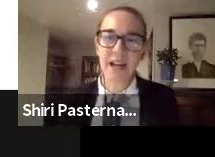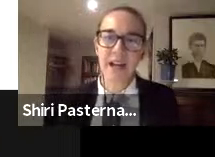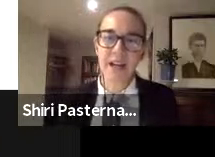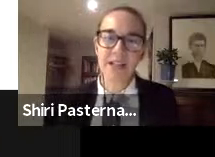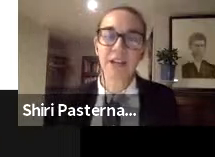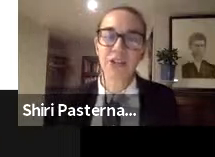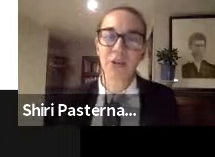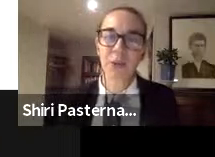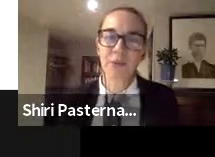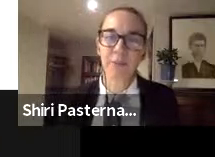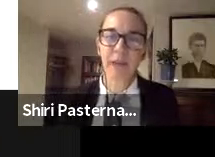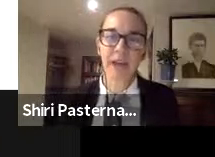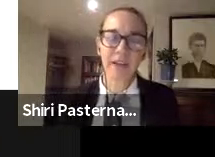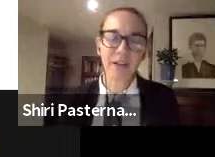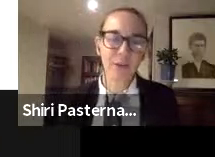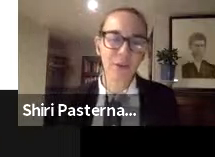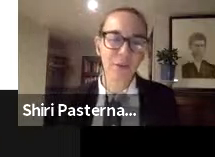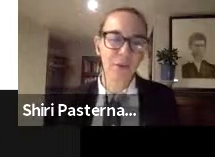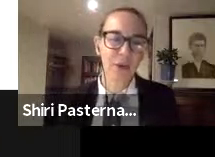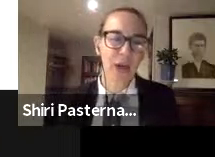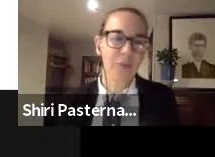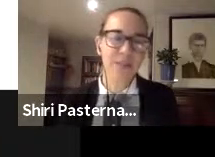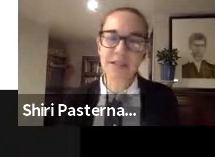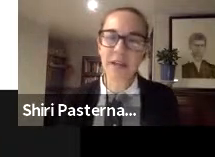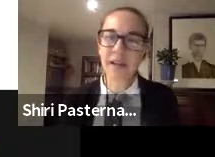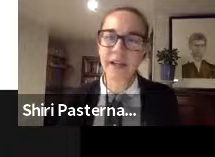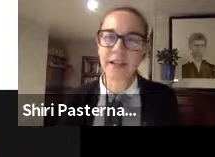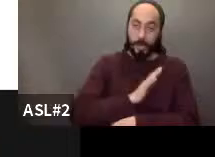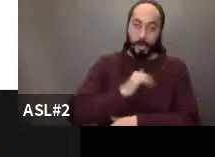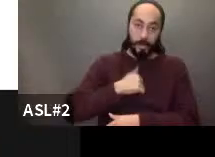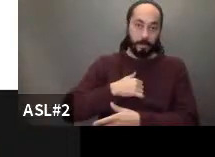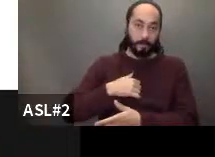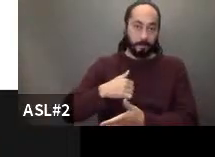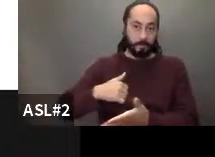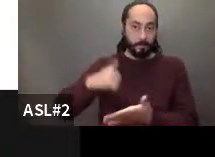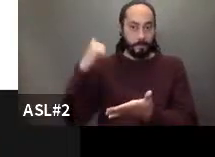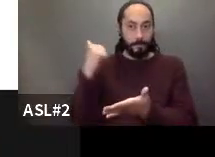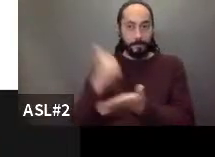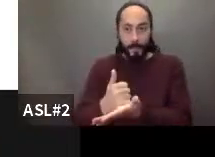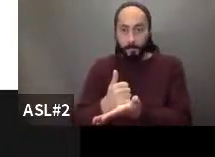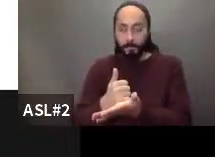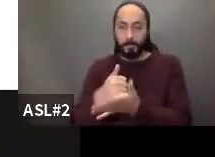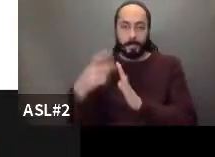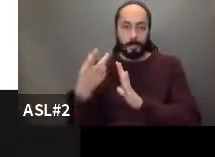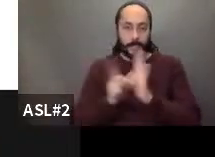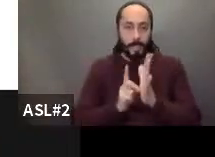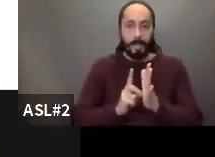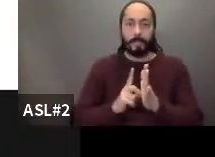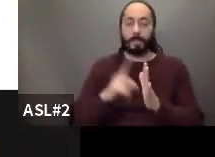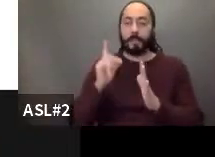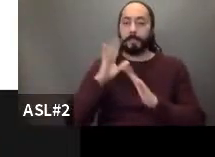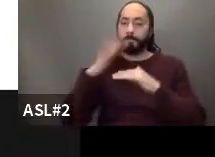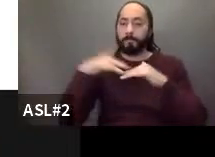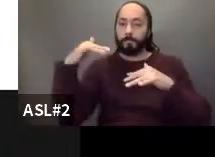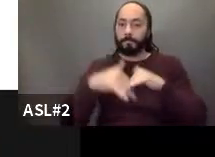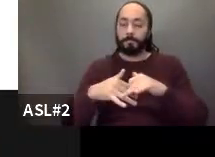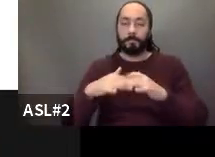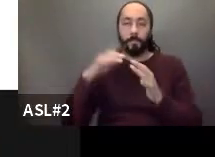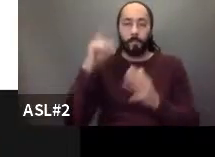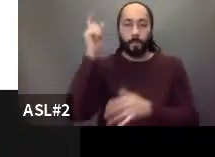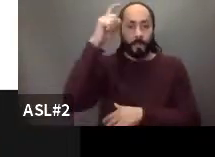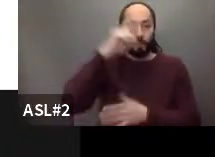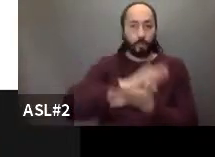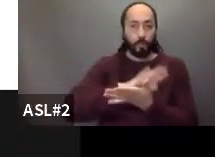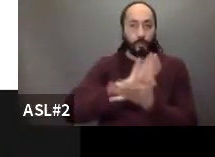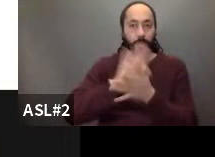that statue of a man who helped design the Indian residential school system, get that